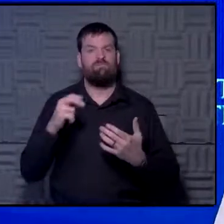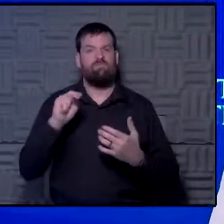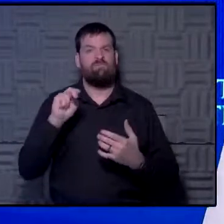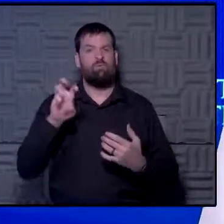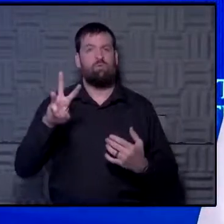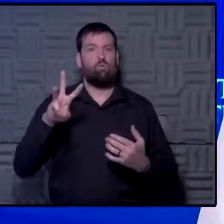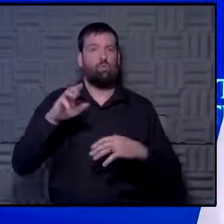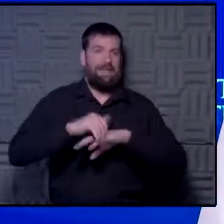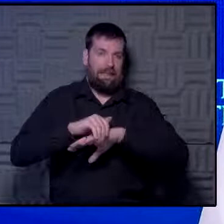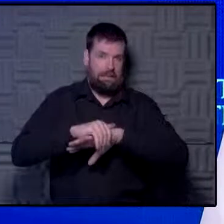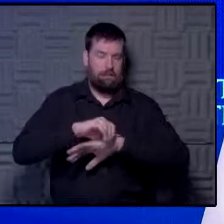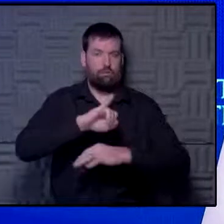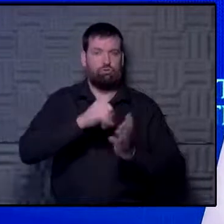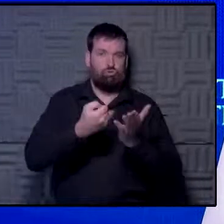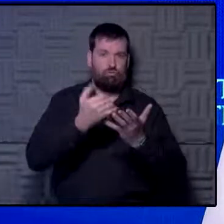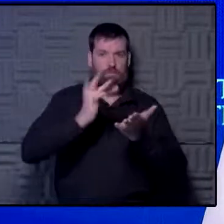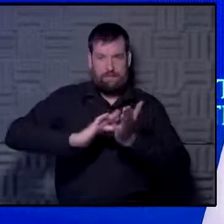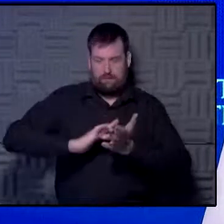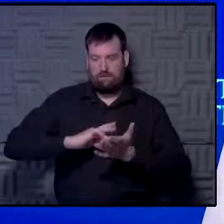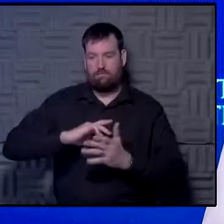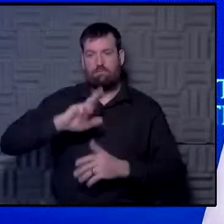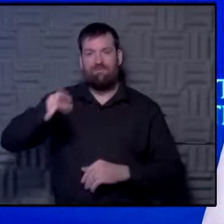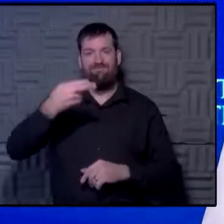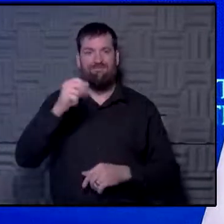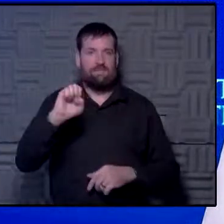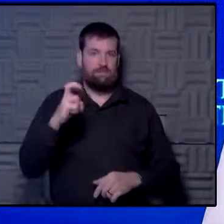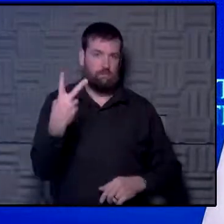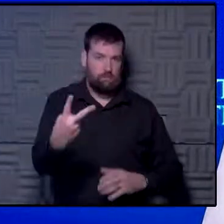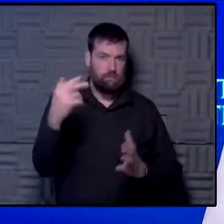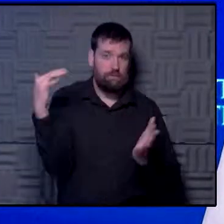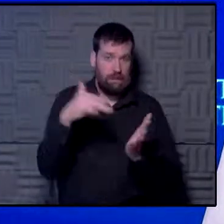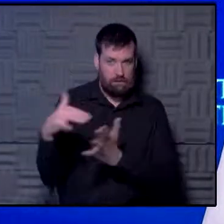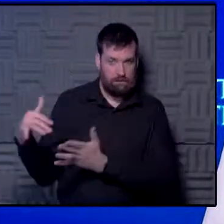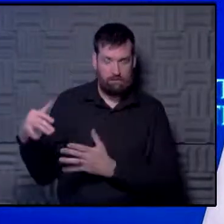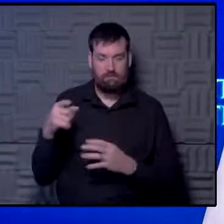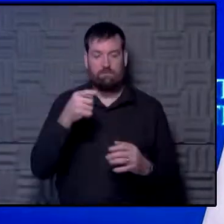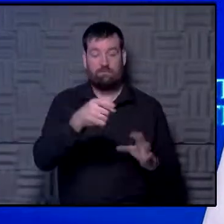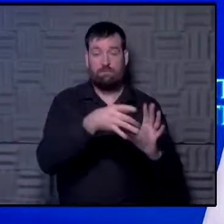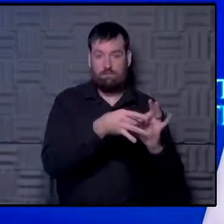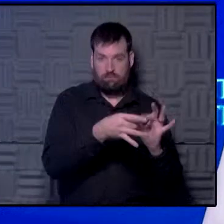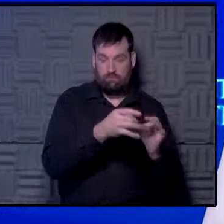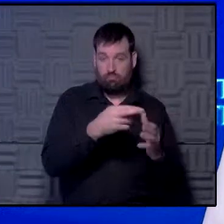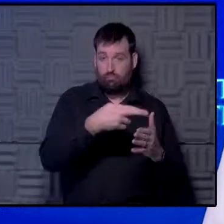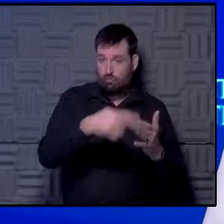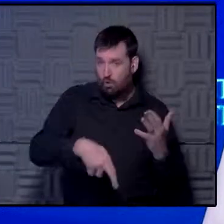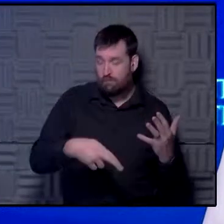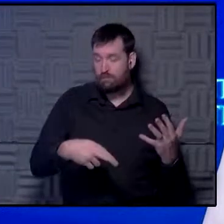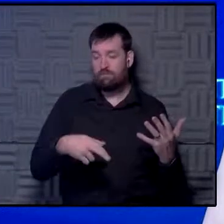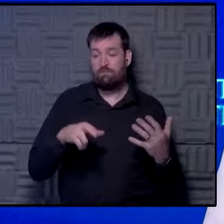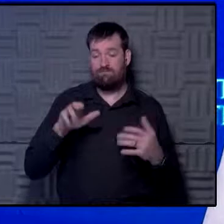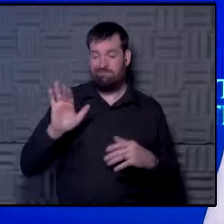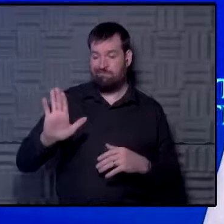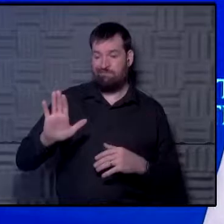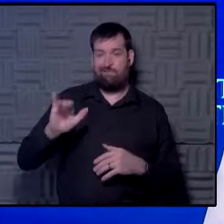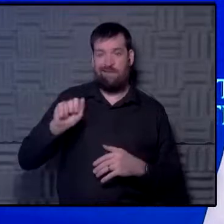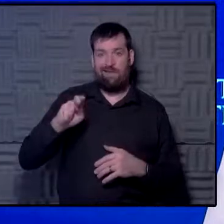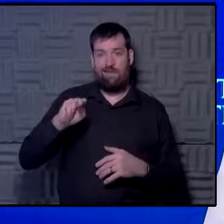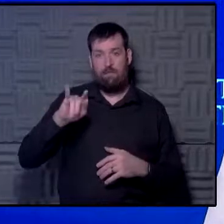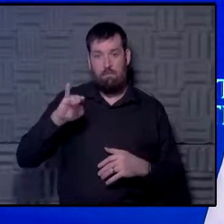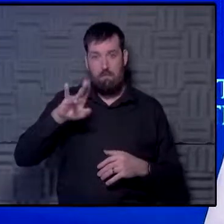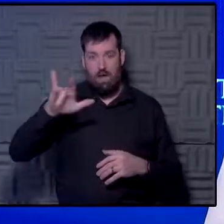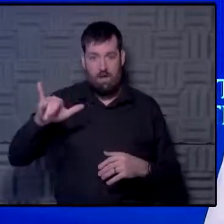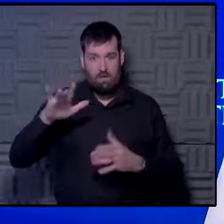of Medicine yesterday was a phase 2 study in which they reported the results of how the monoclonal antibody